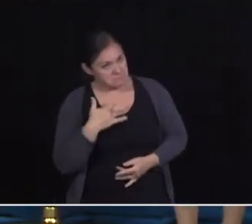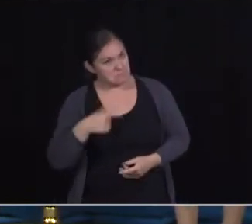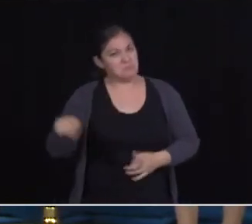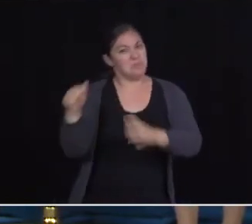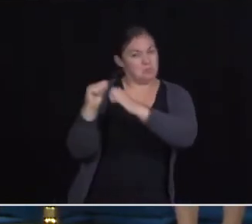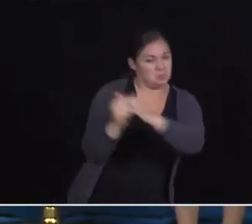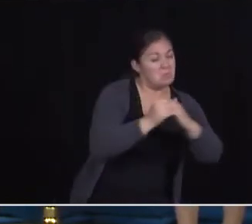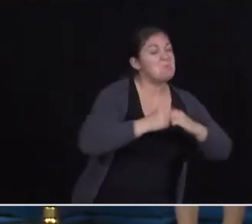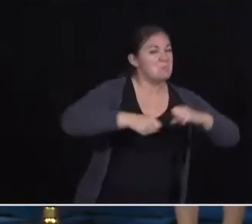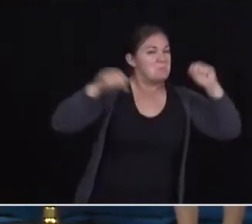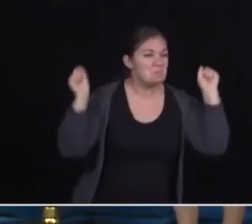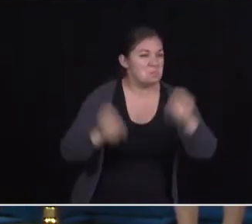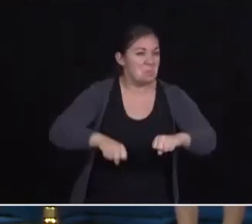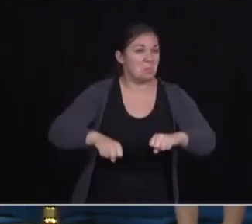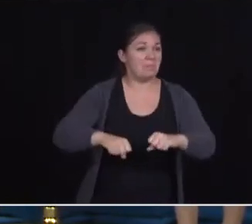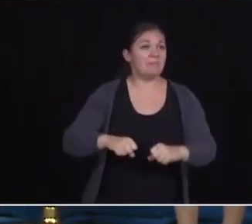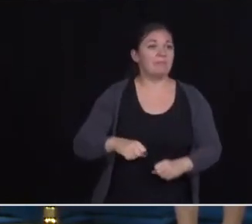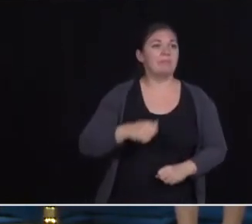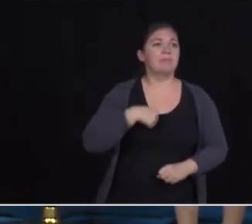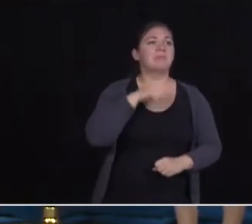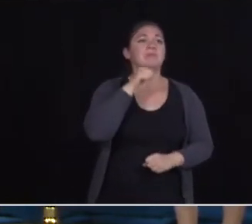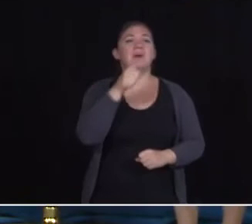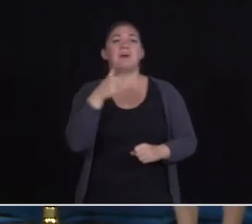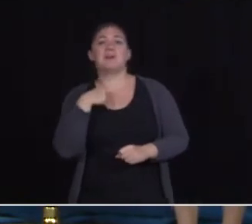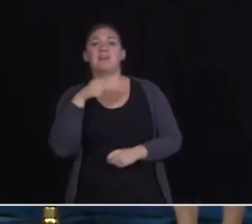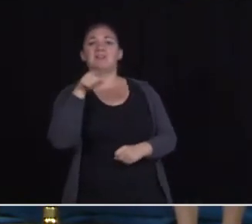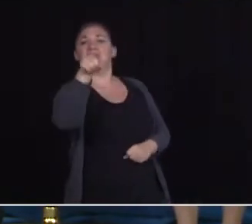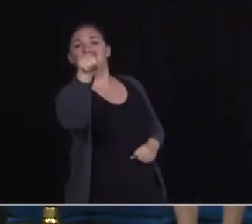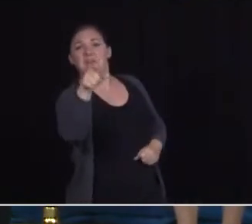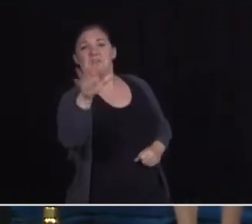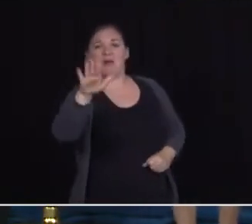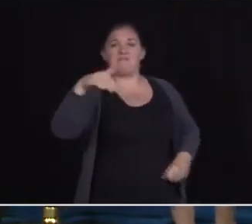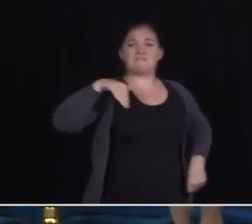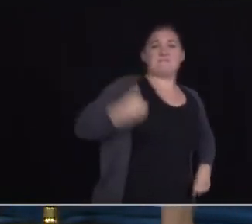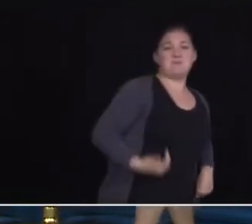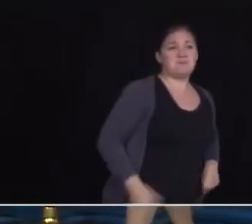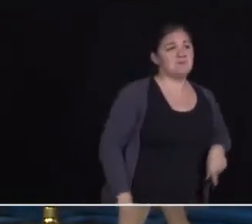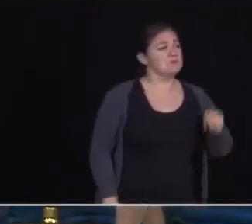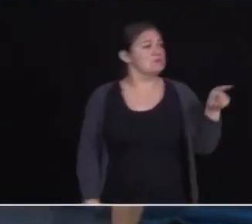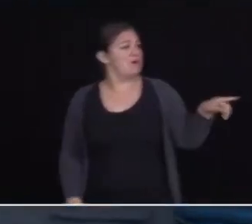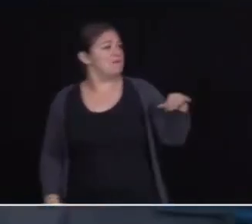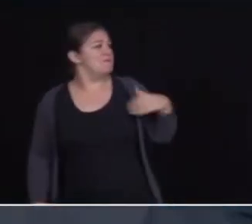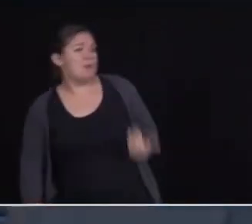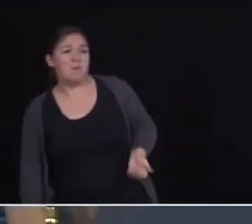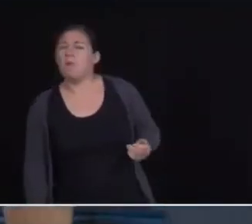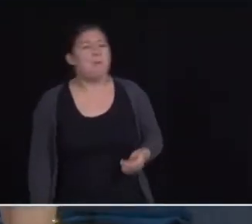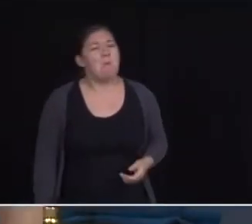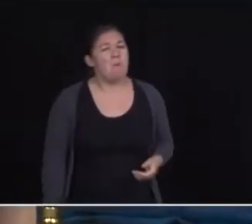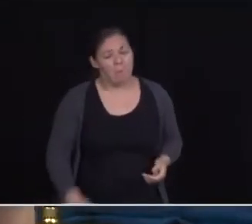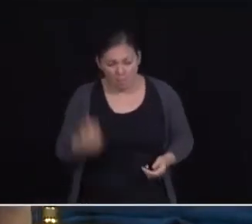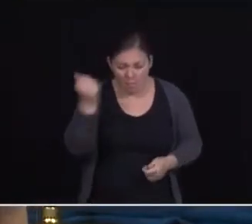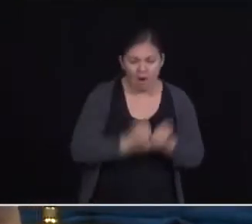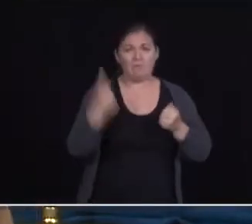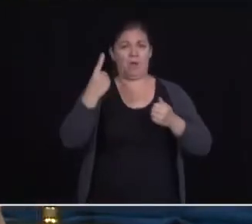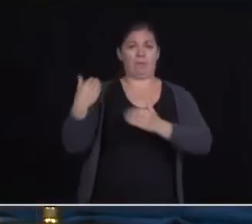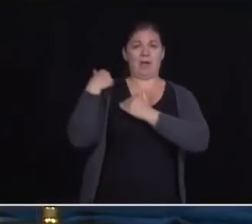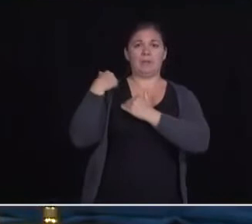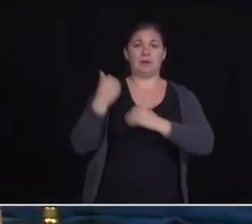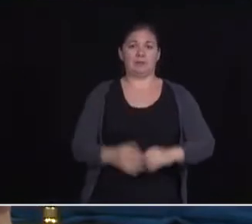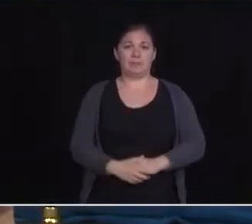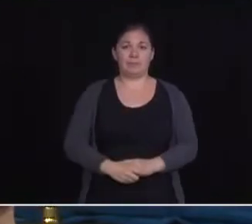else's job, it's our job collectively. We did it, we can do it again. Next question. Next question comes from